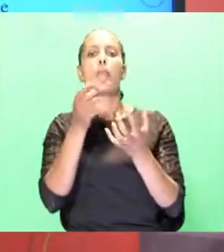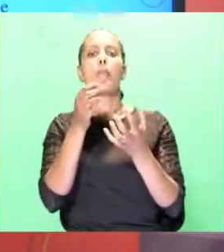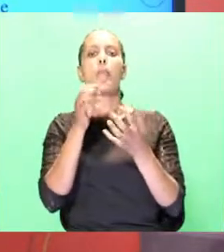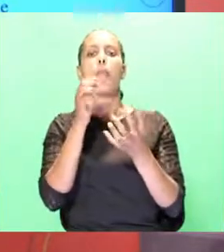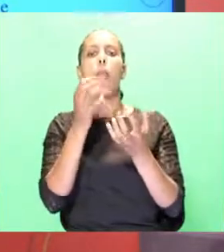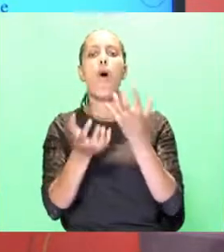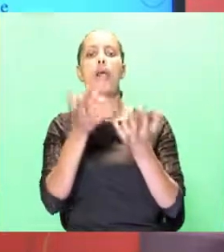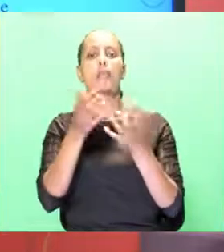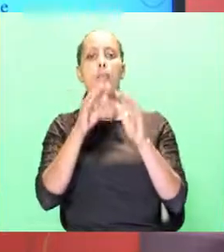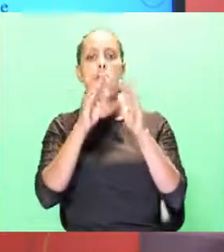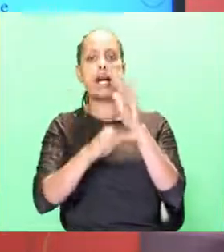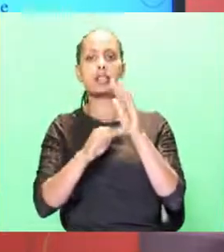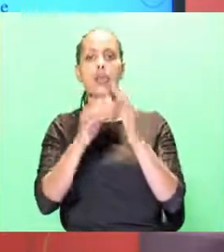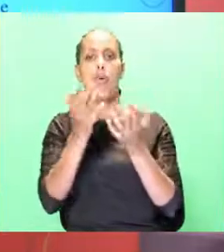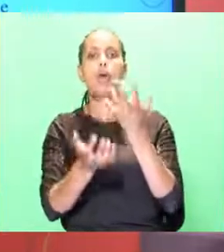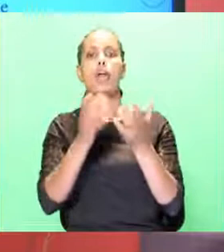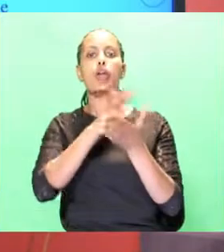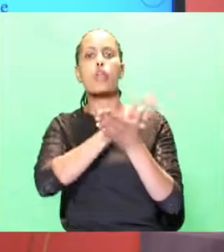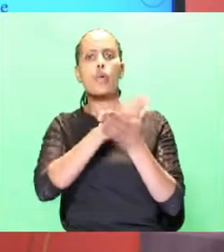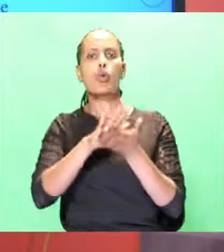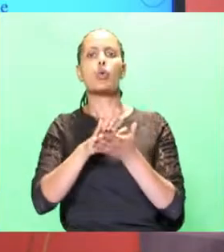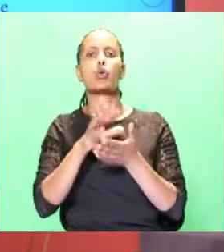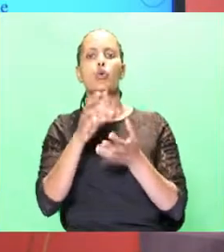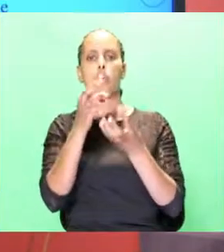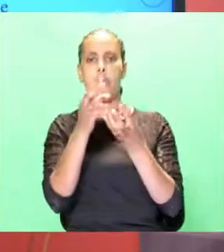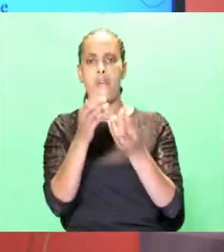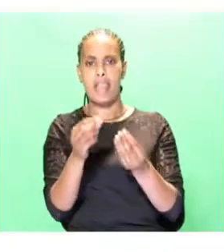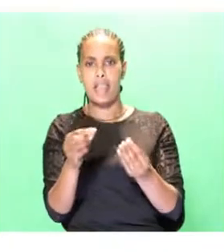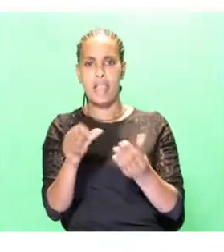minus boiling point of pure solvent.